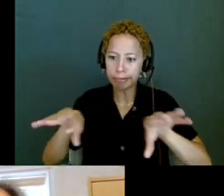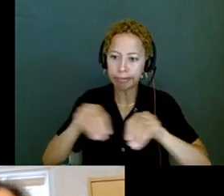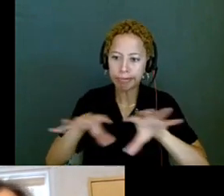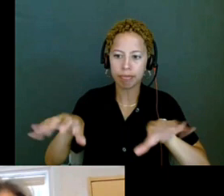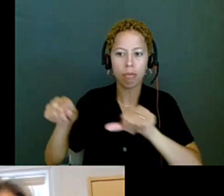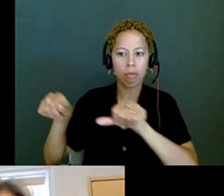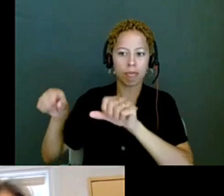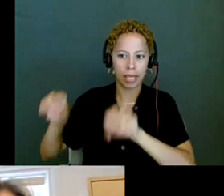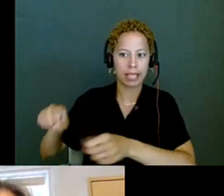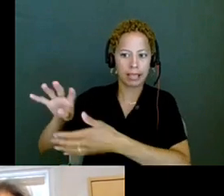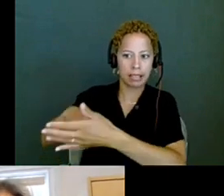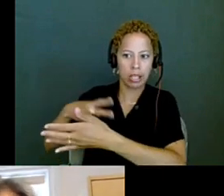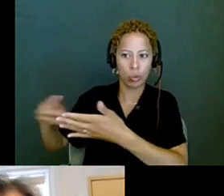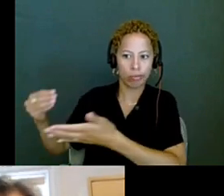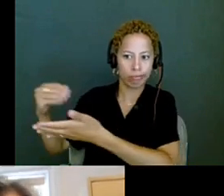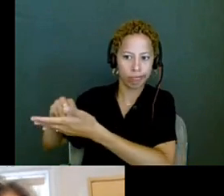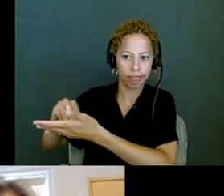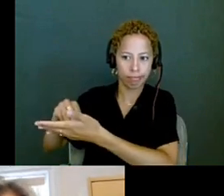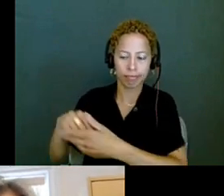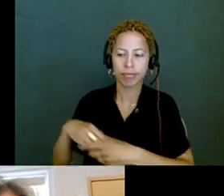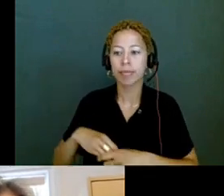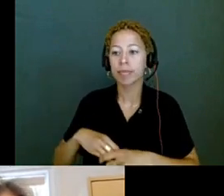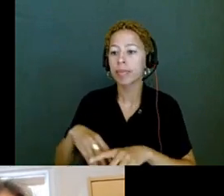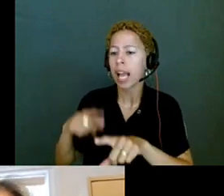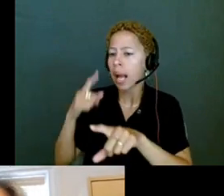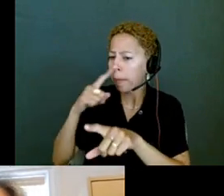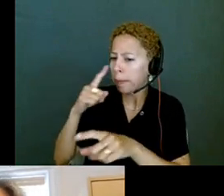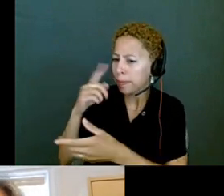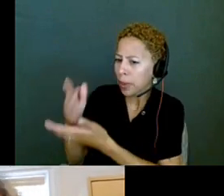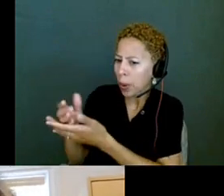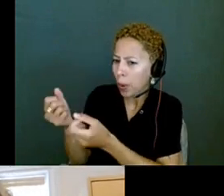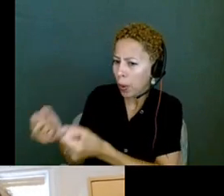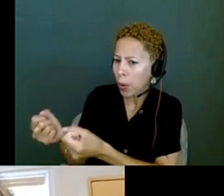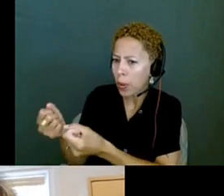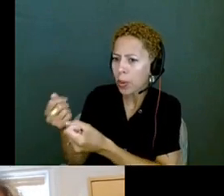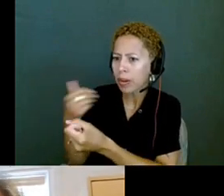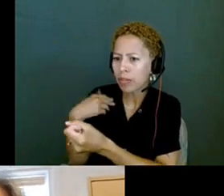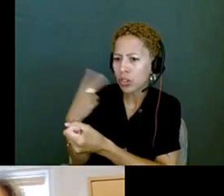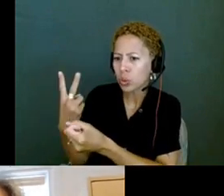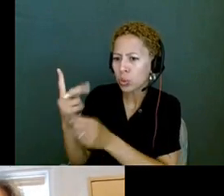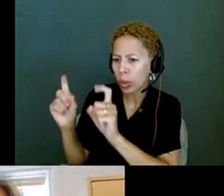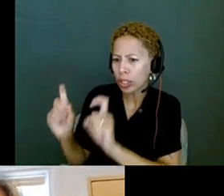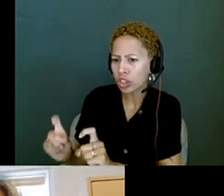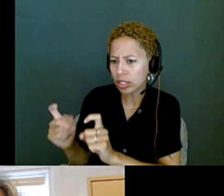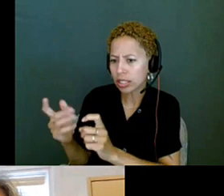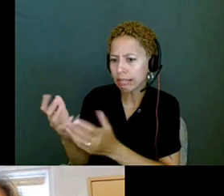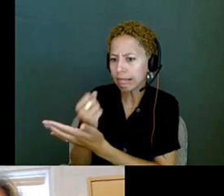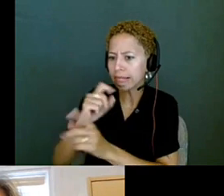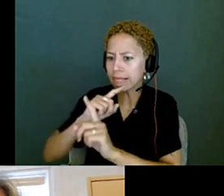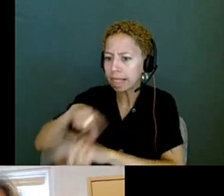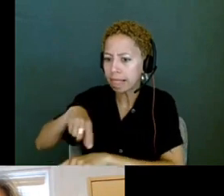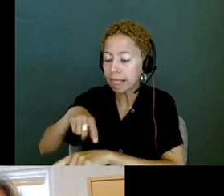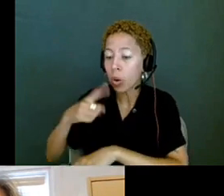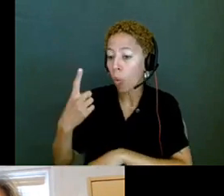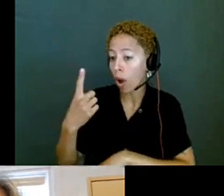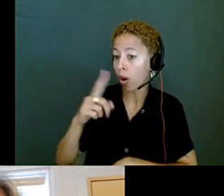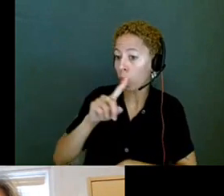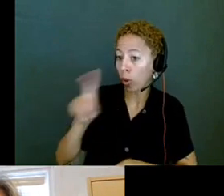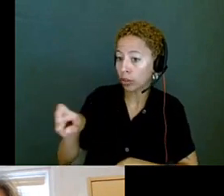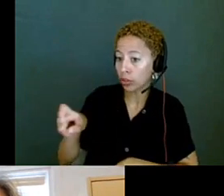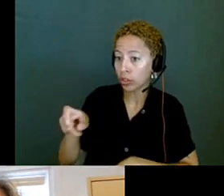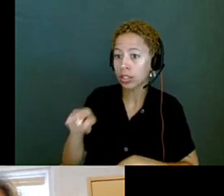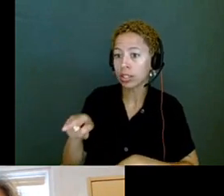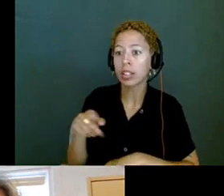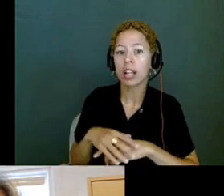right. Yes. Would you mind if I just stop for a second? We have two questions, and I thought maybe we can answer them now. So the first question is, there was a